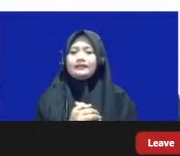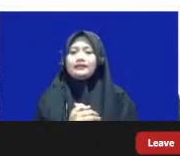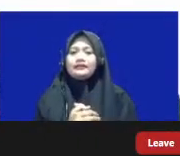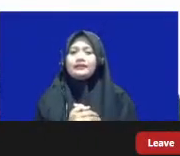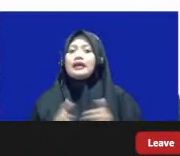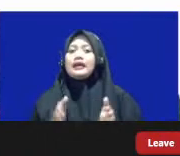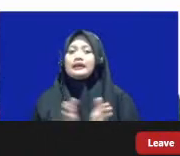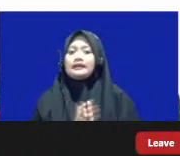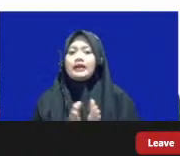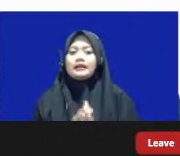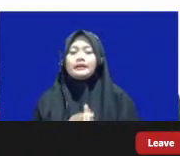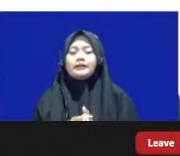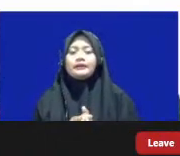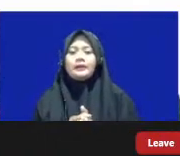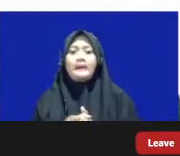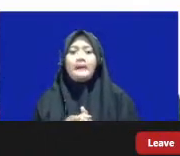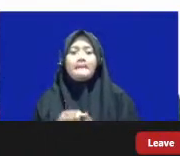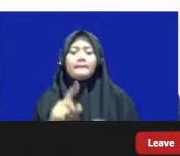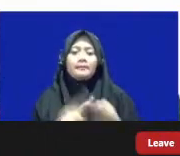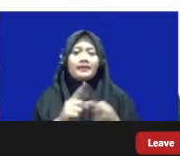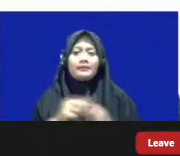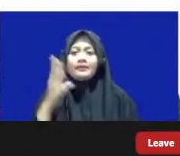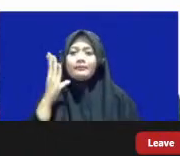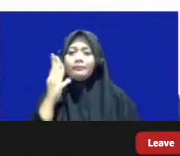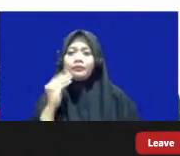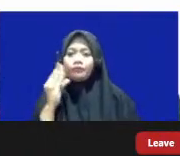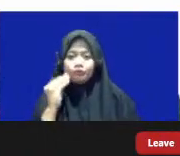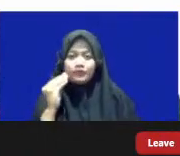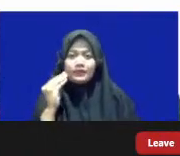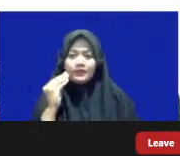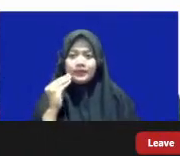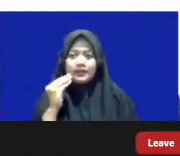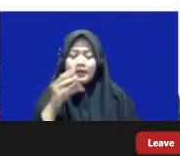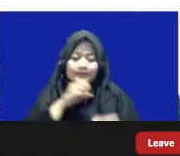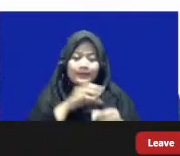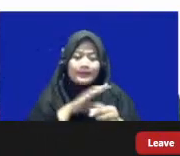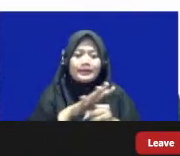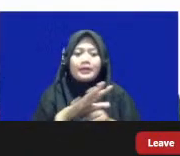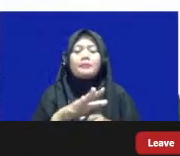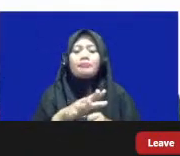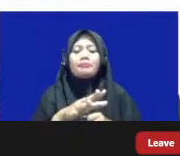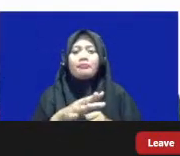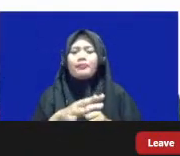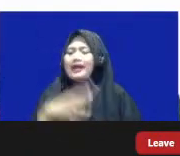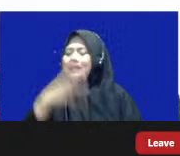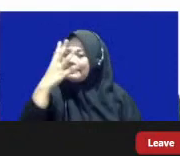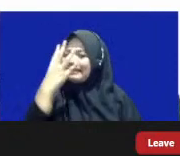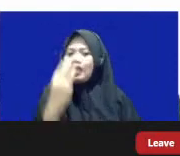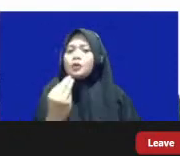of climate change, which they are inheriting from this and previous generations.